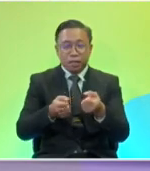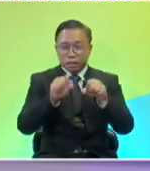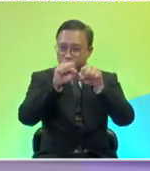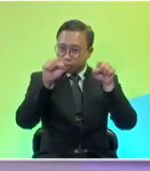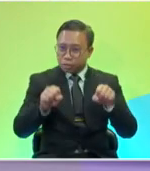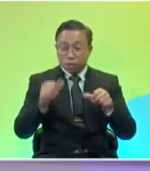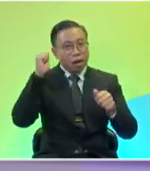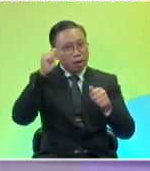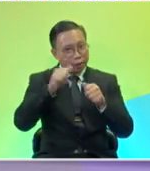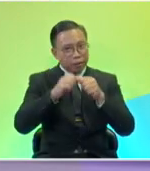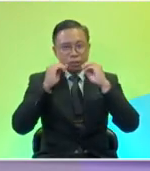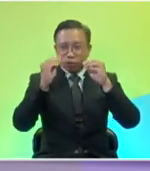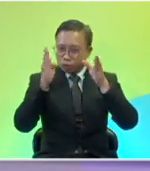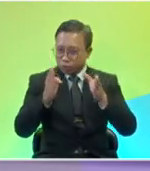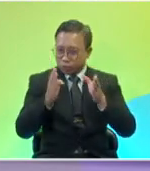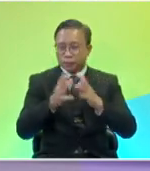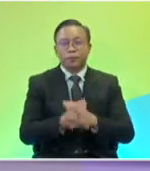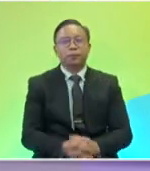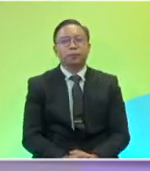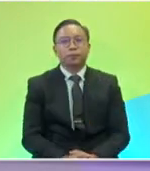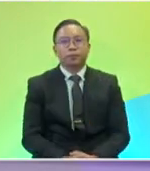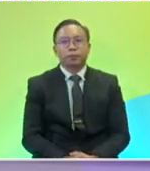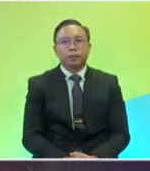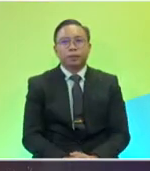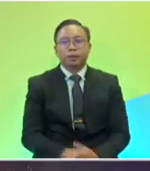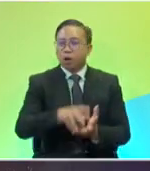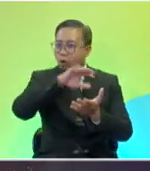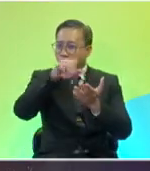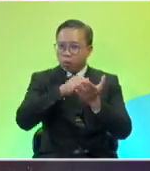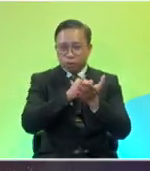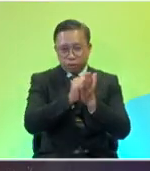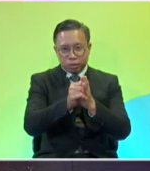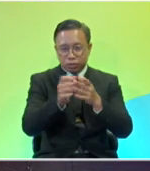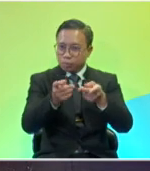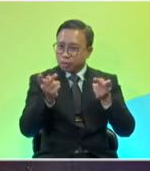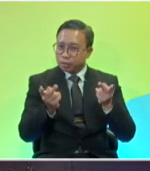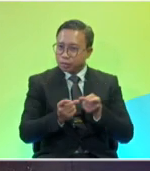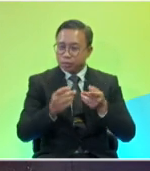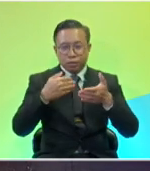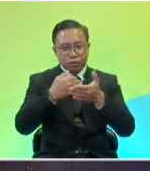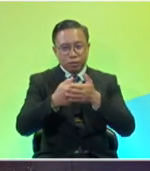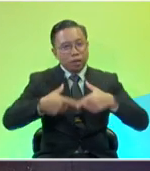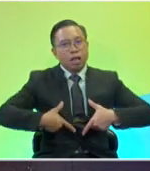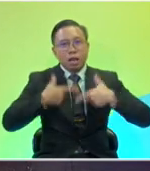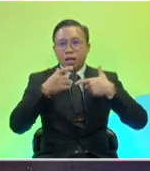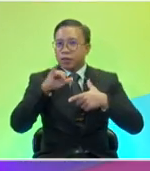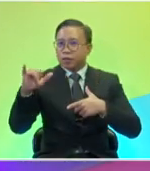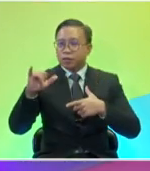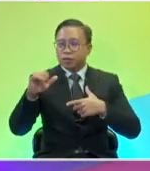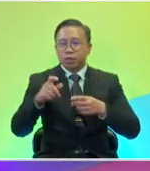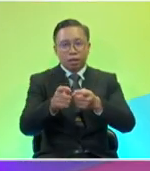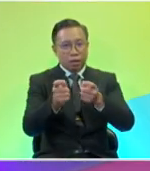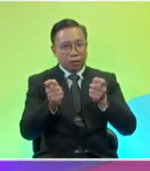going to remember Teacher Kenanga, right? Yeah. Okay, so all these places are nearby our living area. It's for